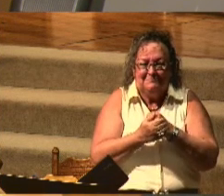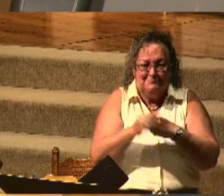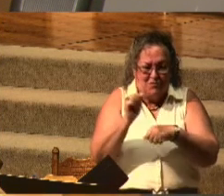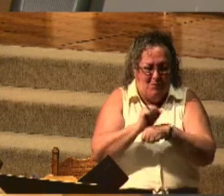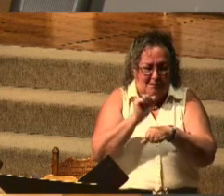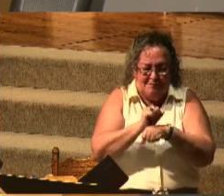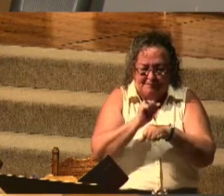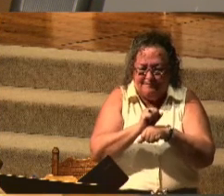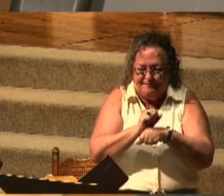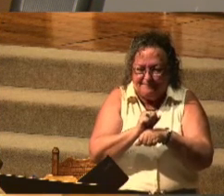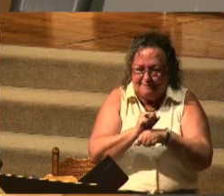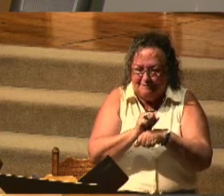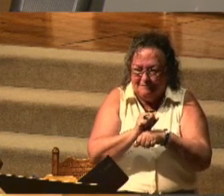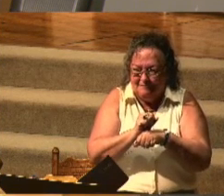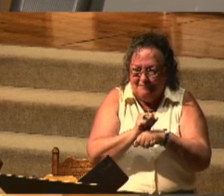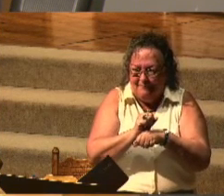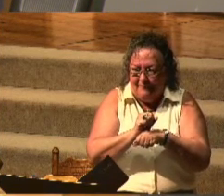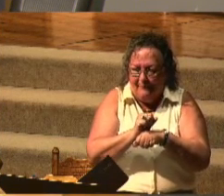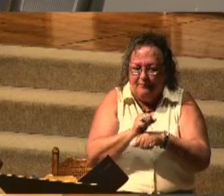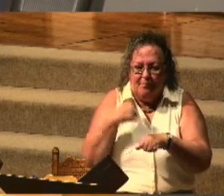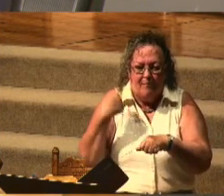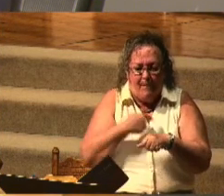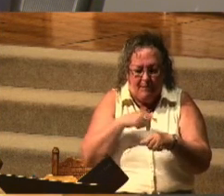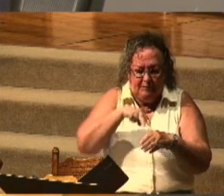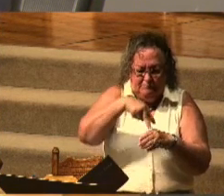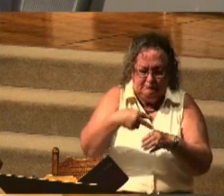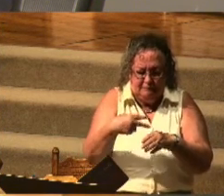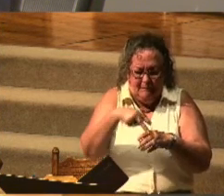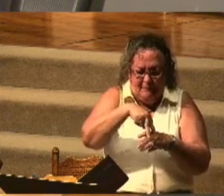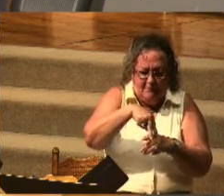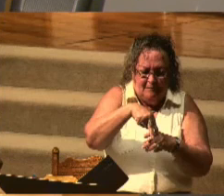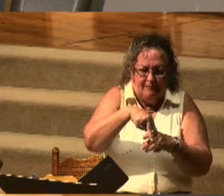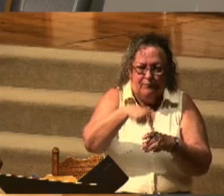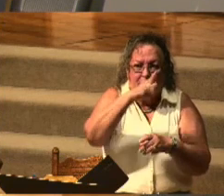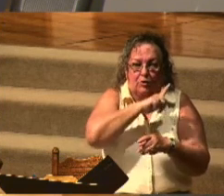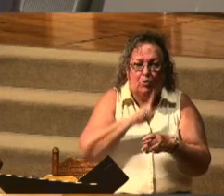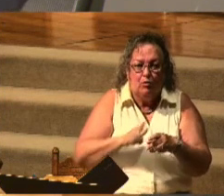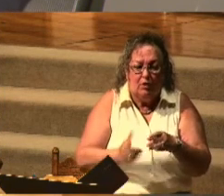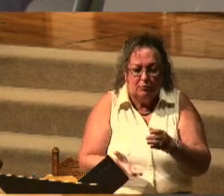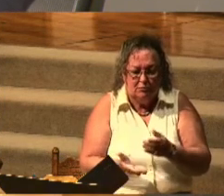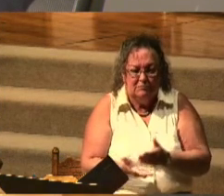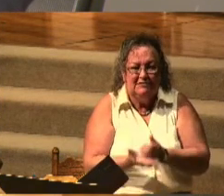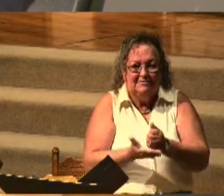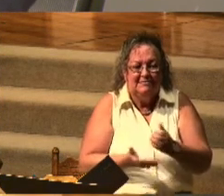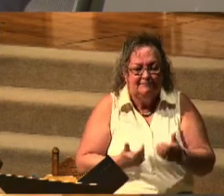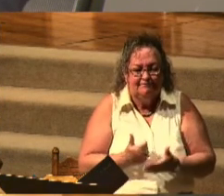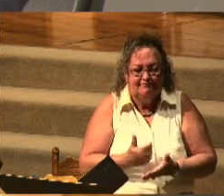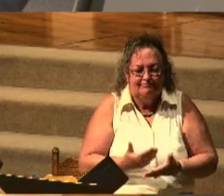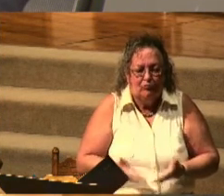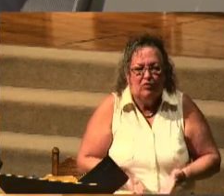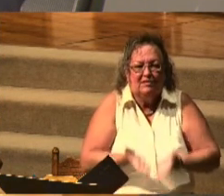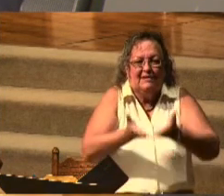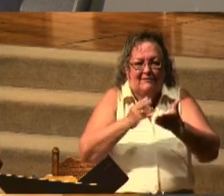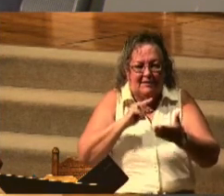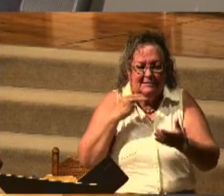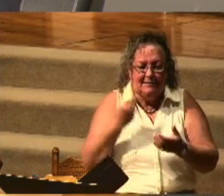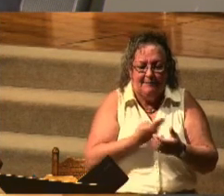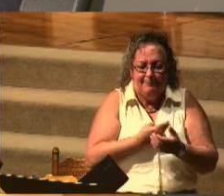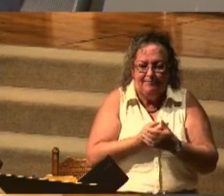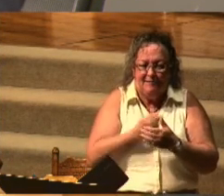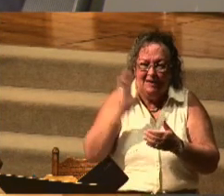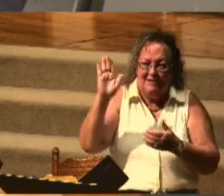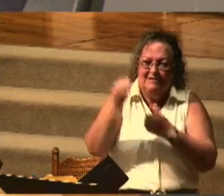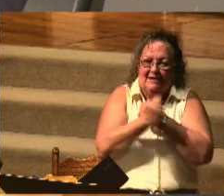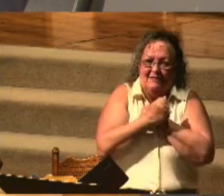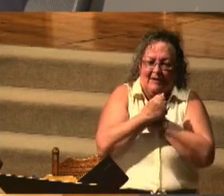on which we will stumble, but our Lord will lift us up. His mighty hand is there to guide us